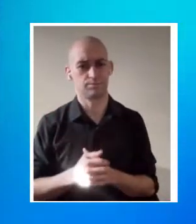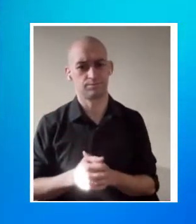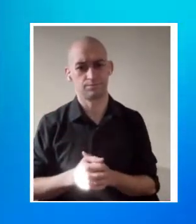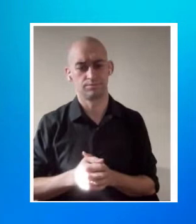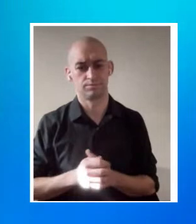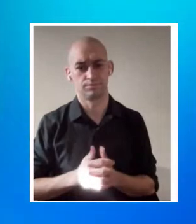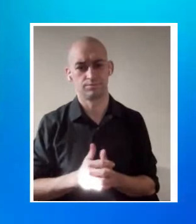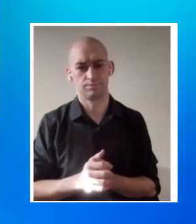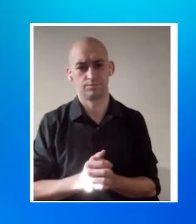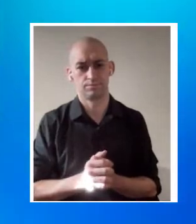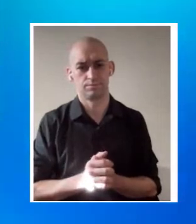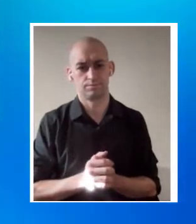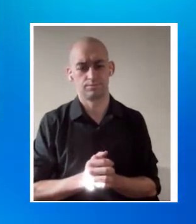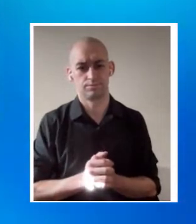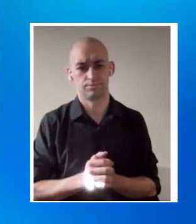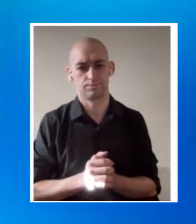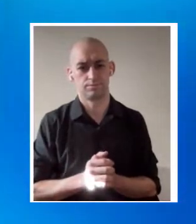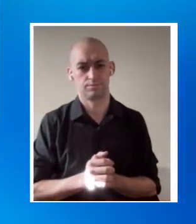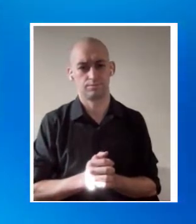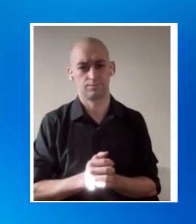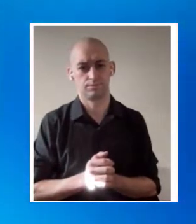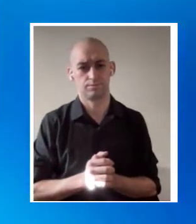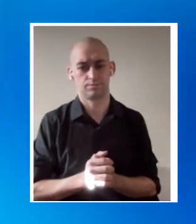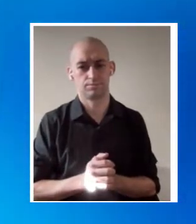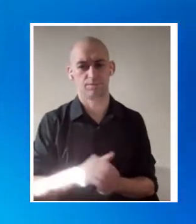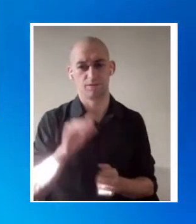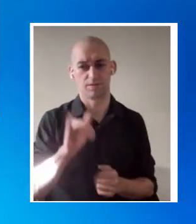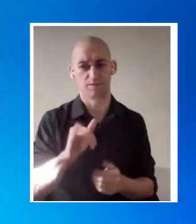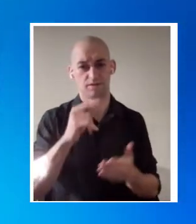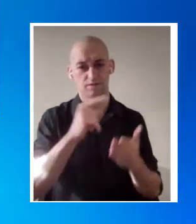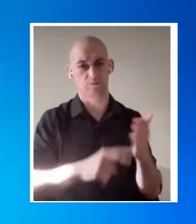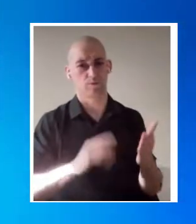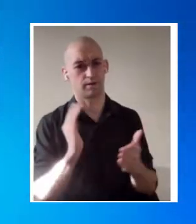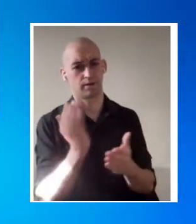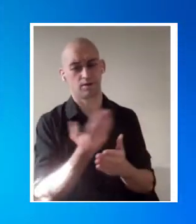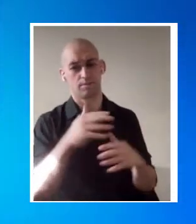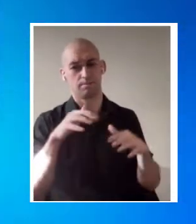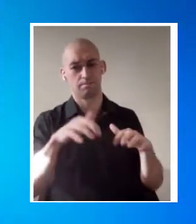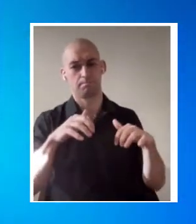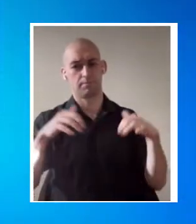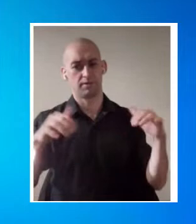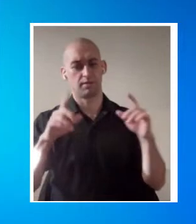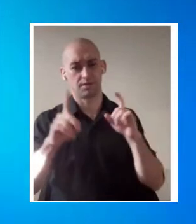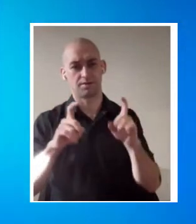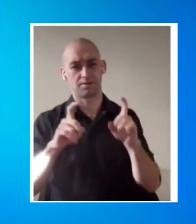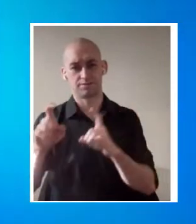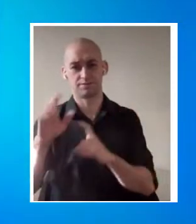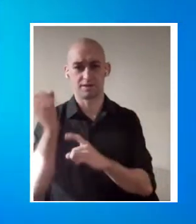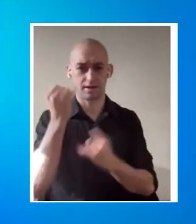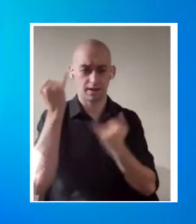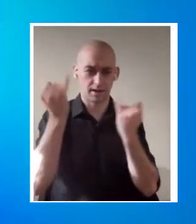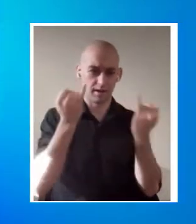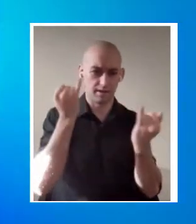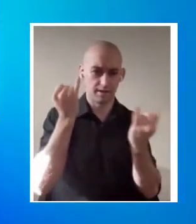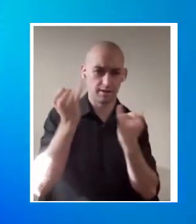Is that was what our plan was, so that they could kind of like get an idea of what